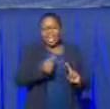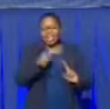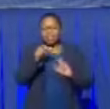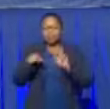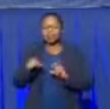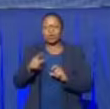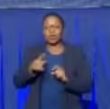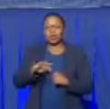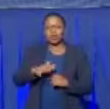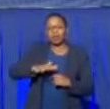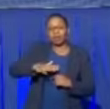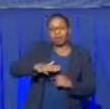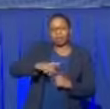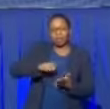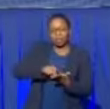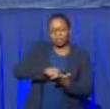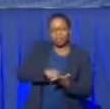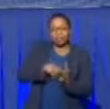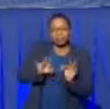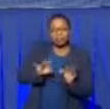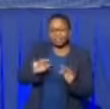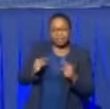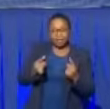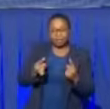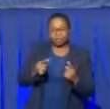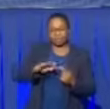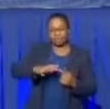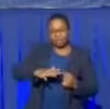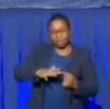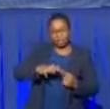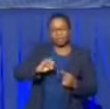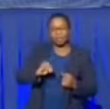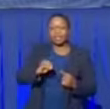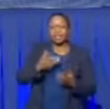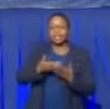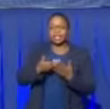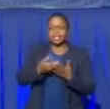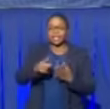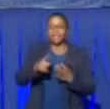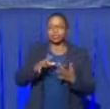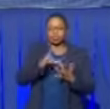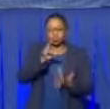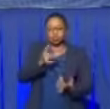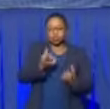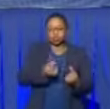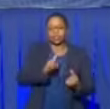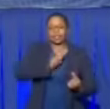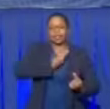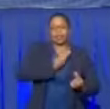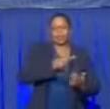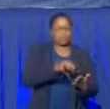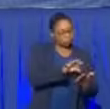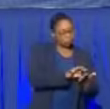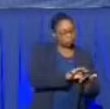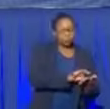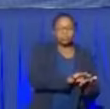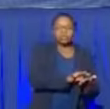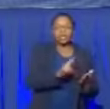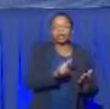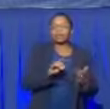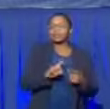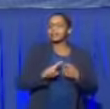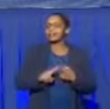use the universal ballot template to also make their mark without disclosing their choice or relying on